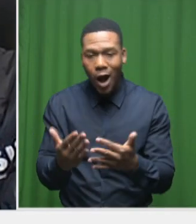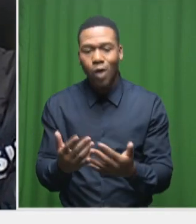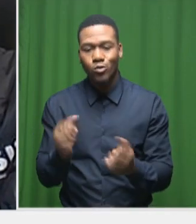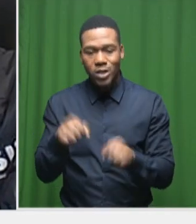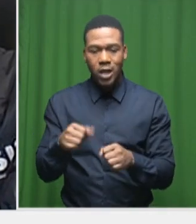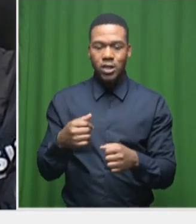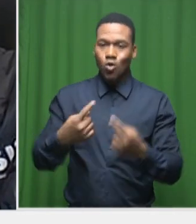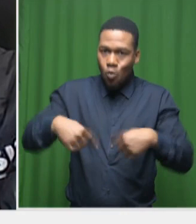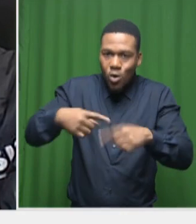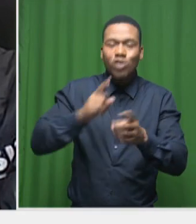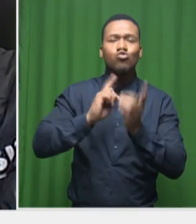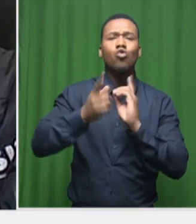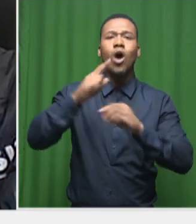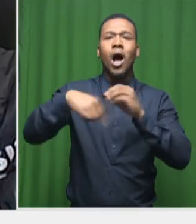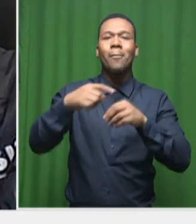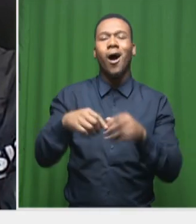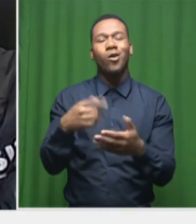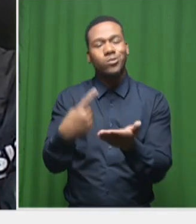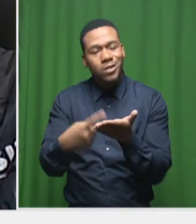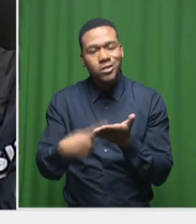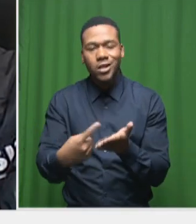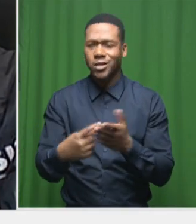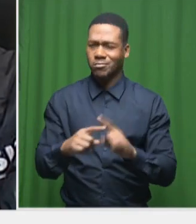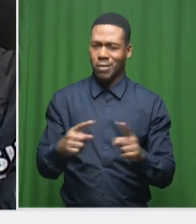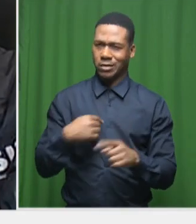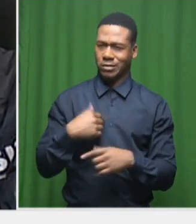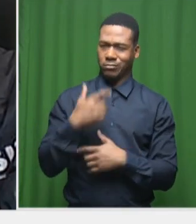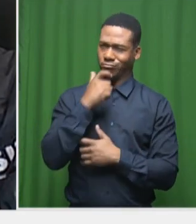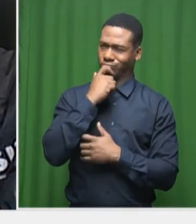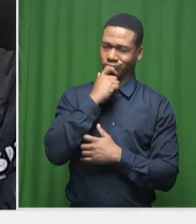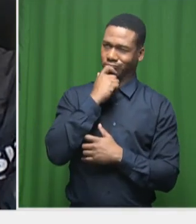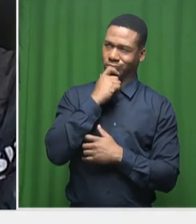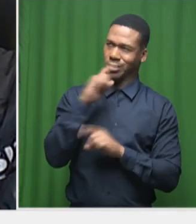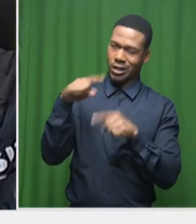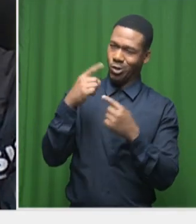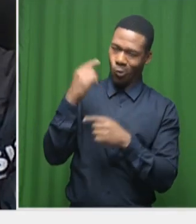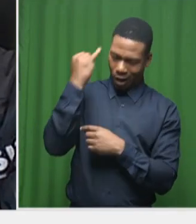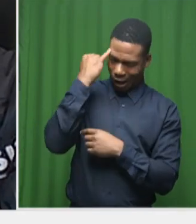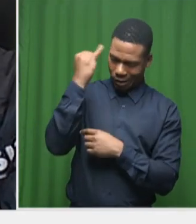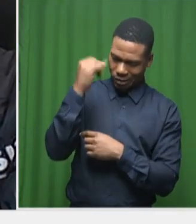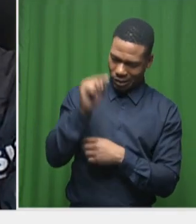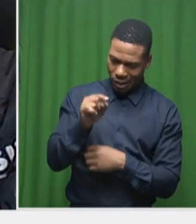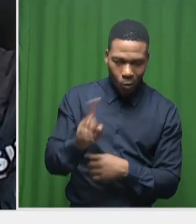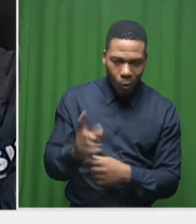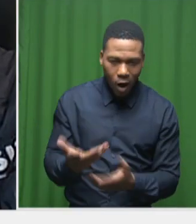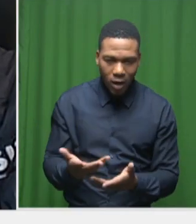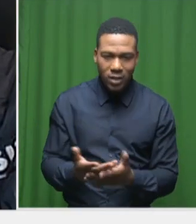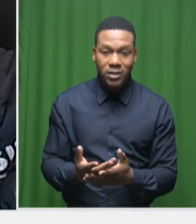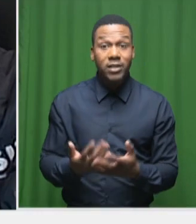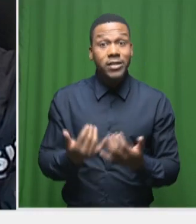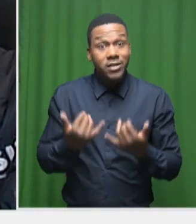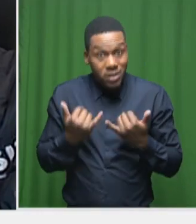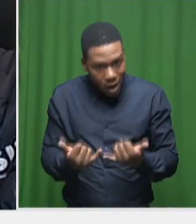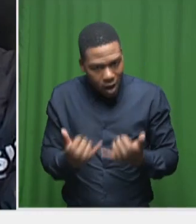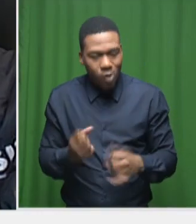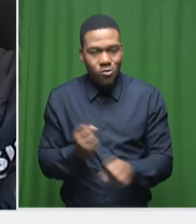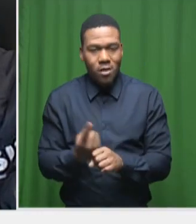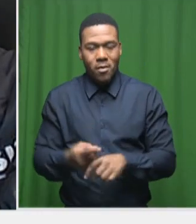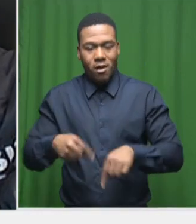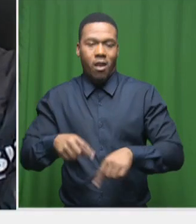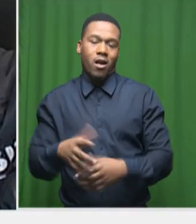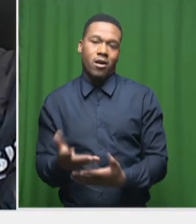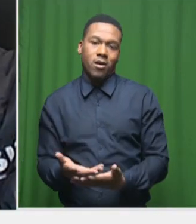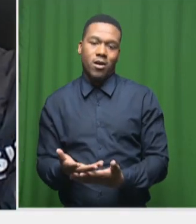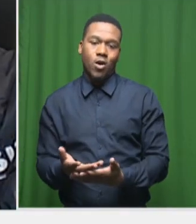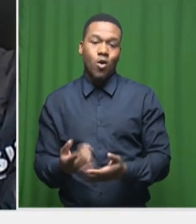it sounds like universes away, but it's not. It's something that is happening right now here